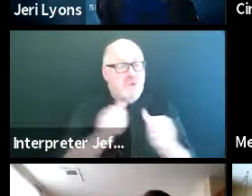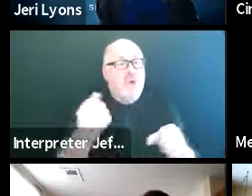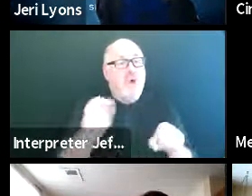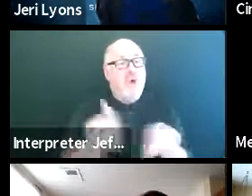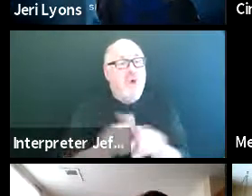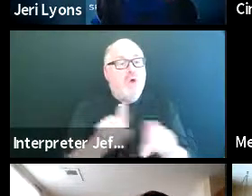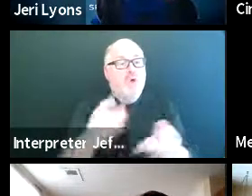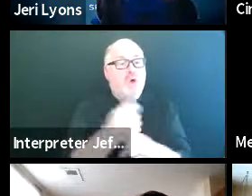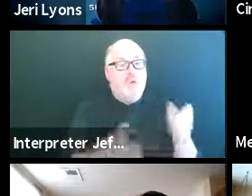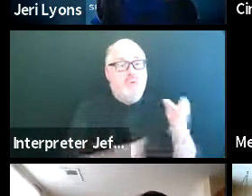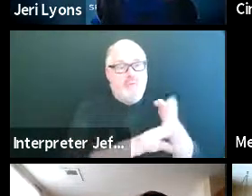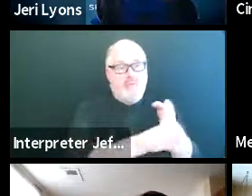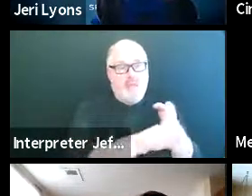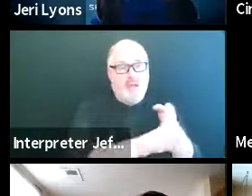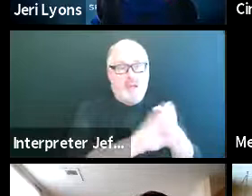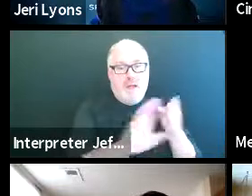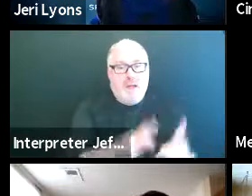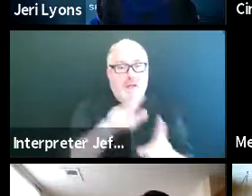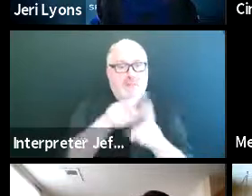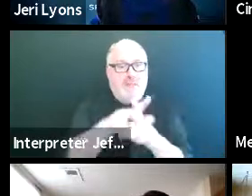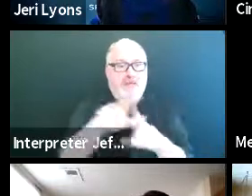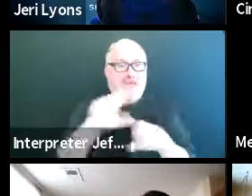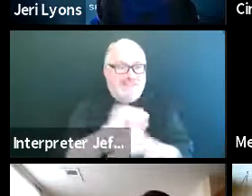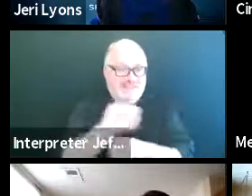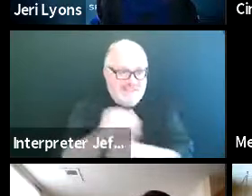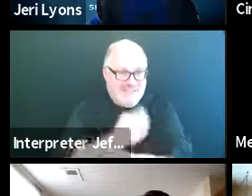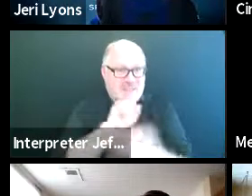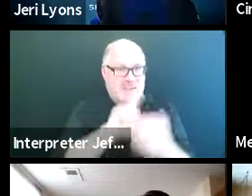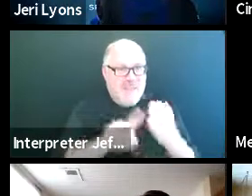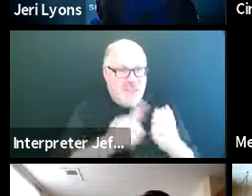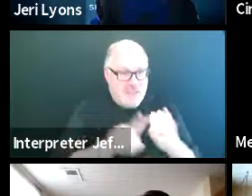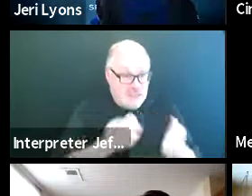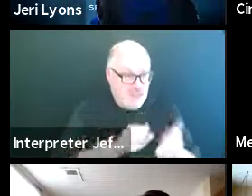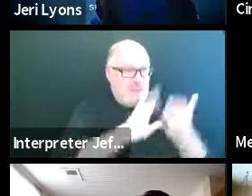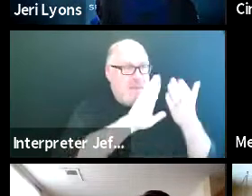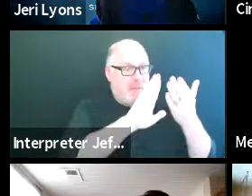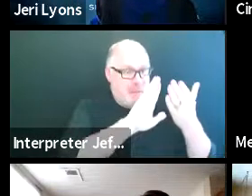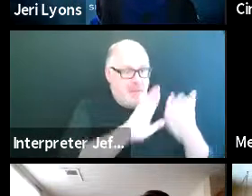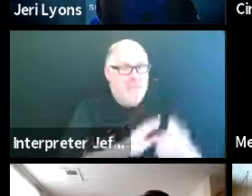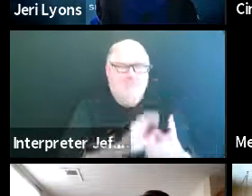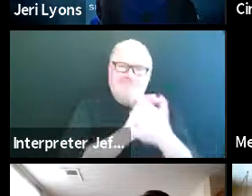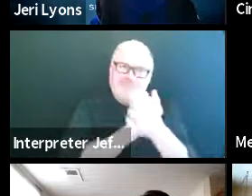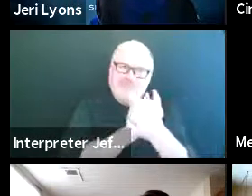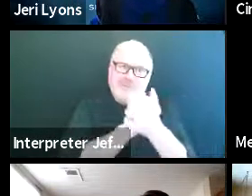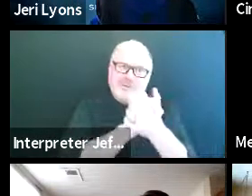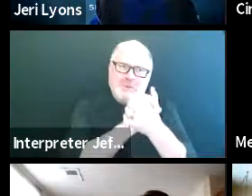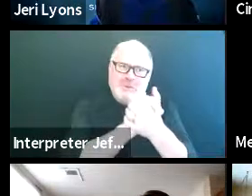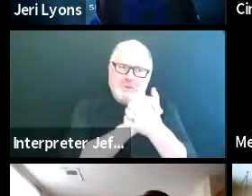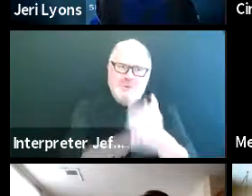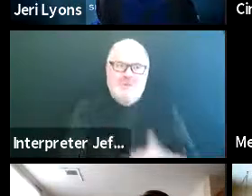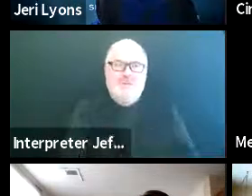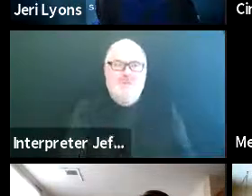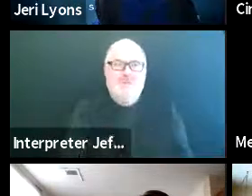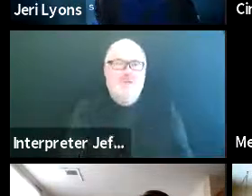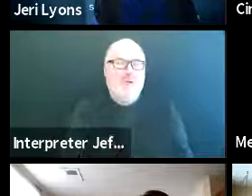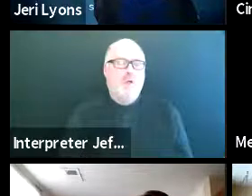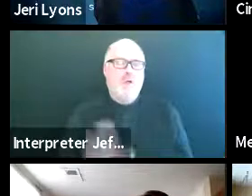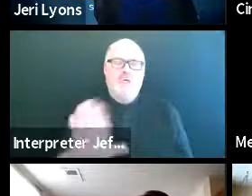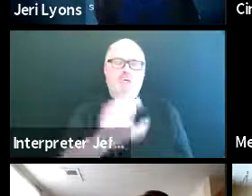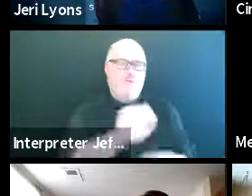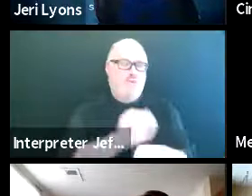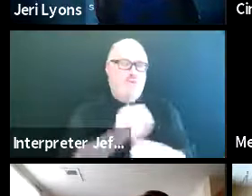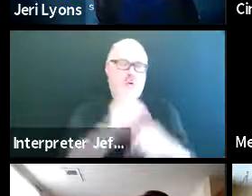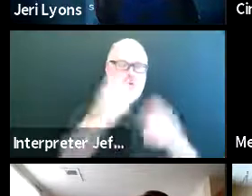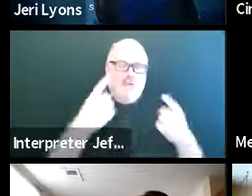minor in applied statistics and research method. And yeah, congratulations on all you have done and achieved